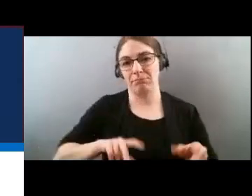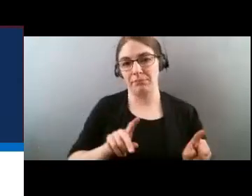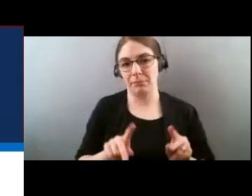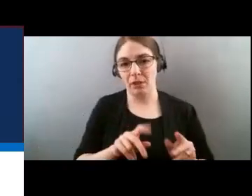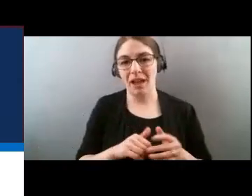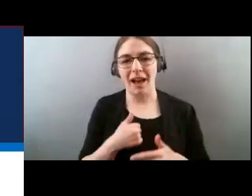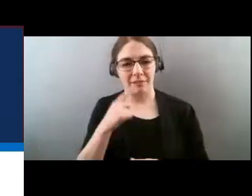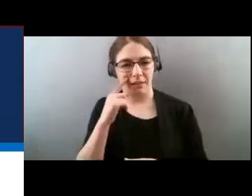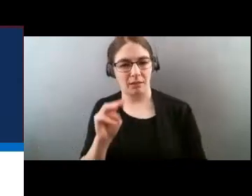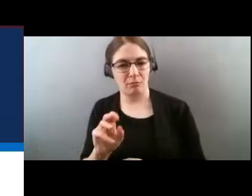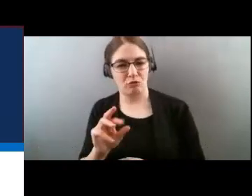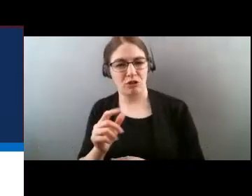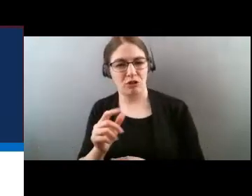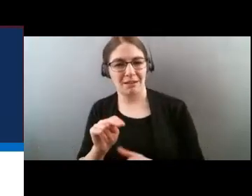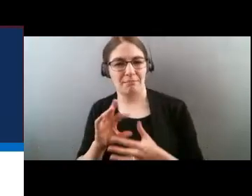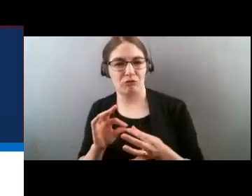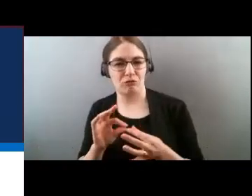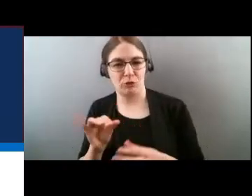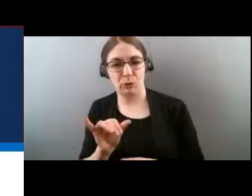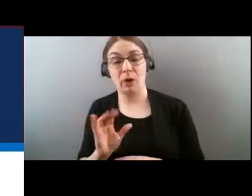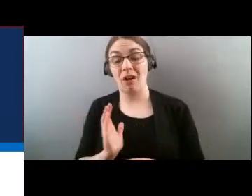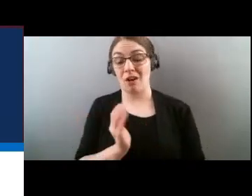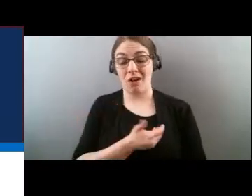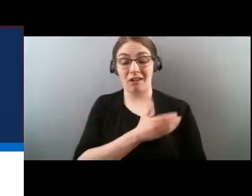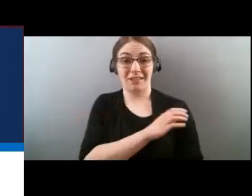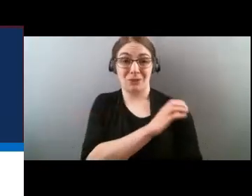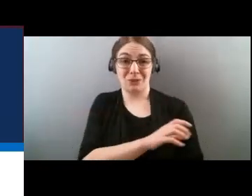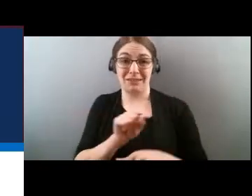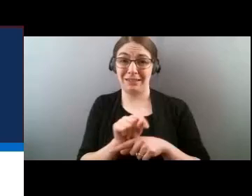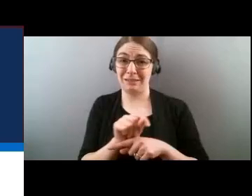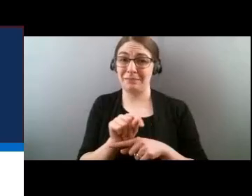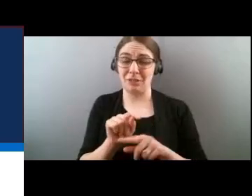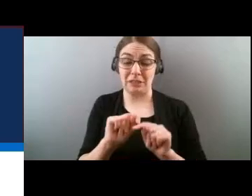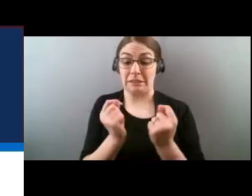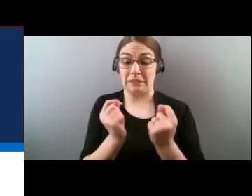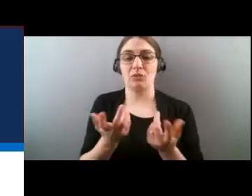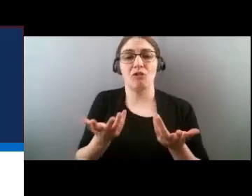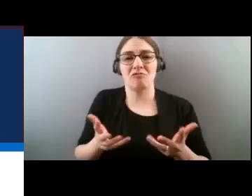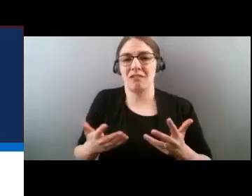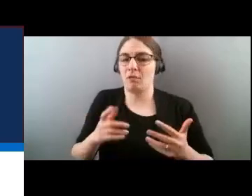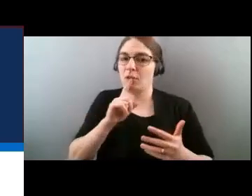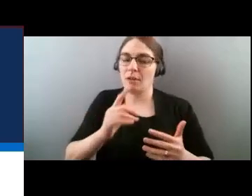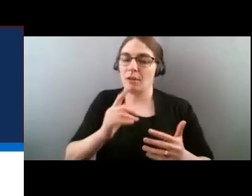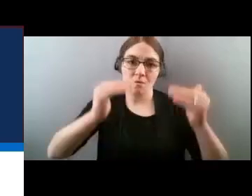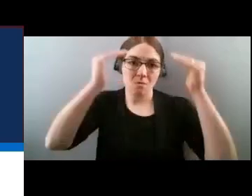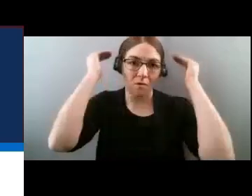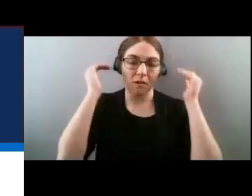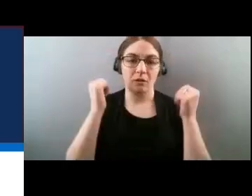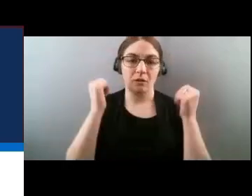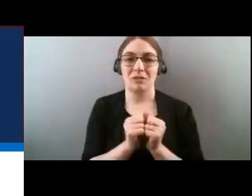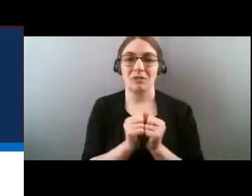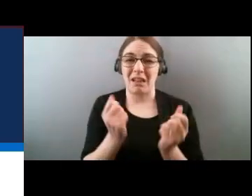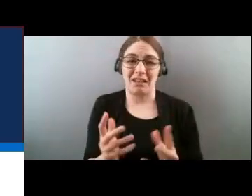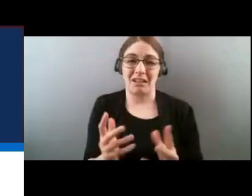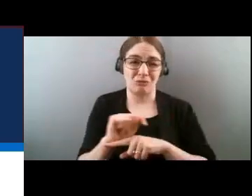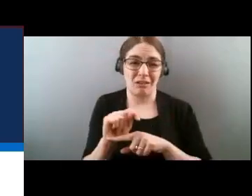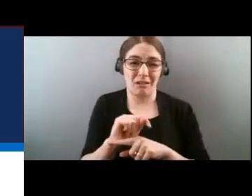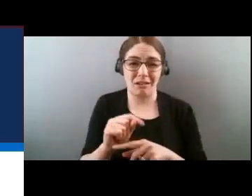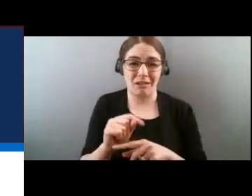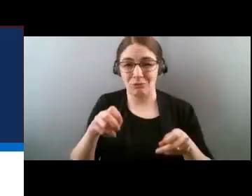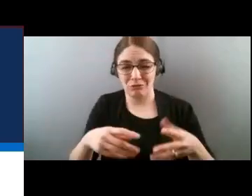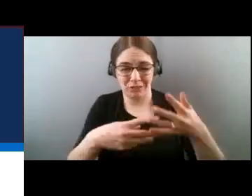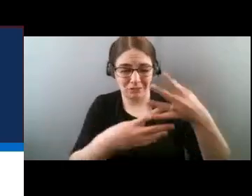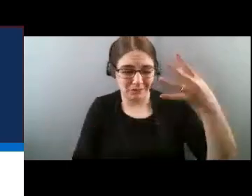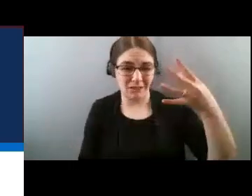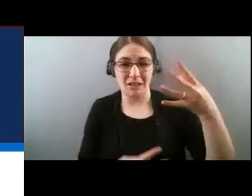as well. Our clinical teams are already so inundated with training opportunities, things that they need to learn, things that they need